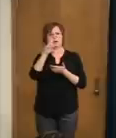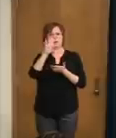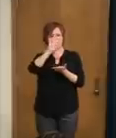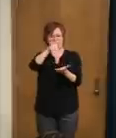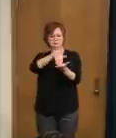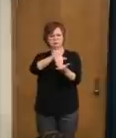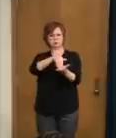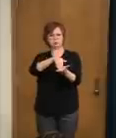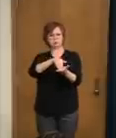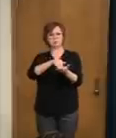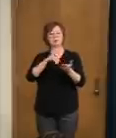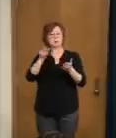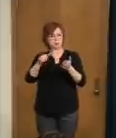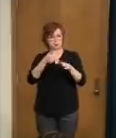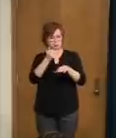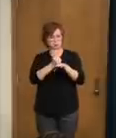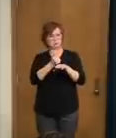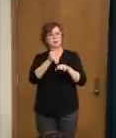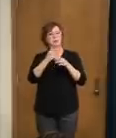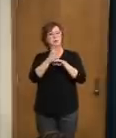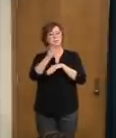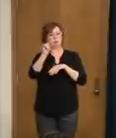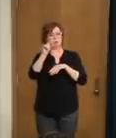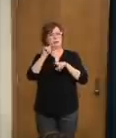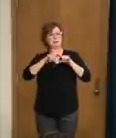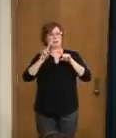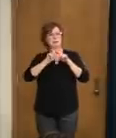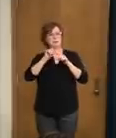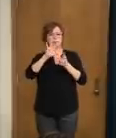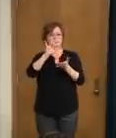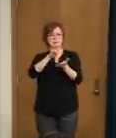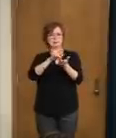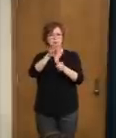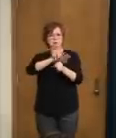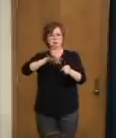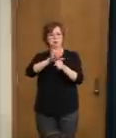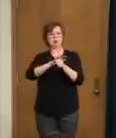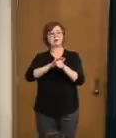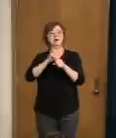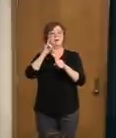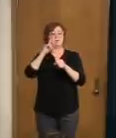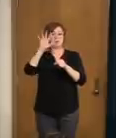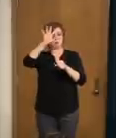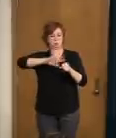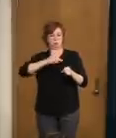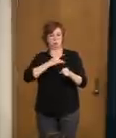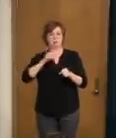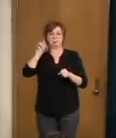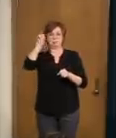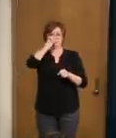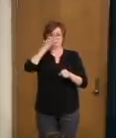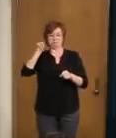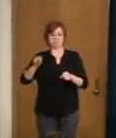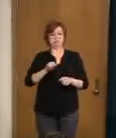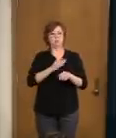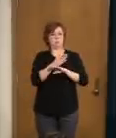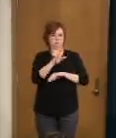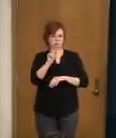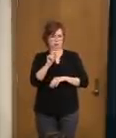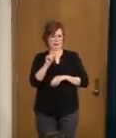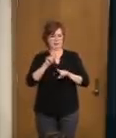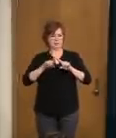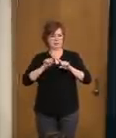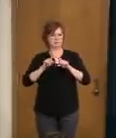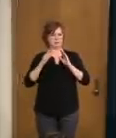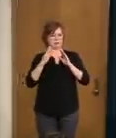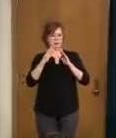hubs across the province, over 20 locations that will be a distribution hub for different types of